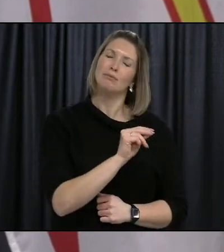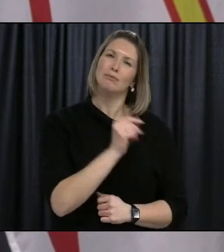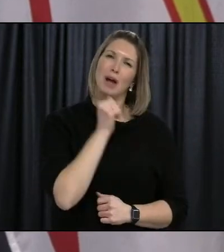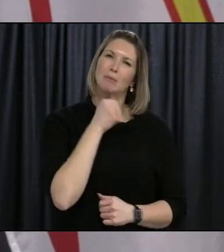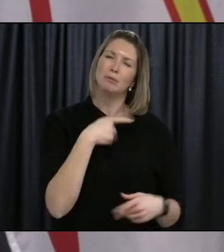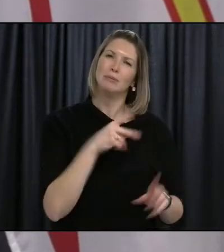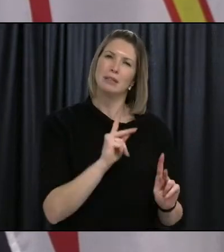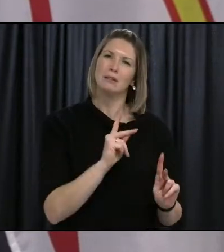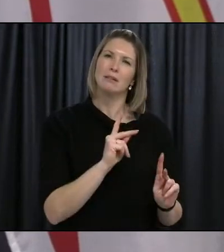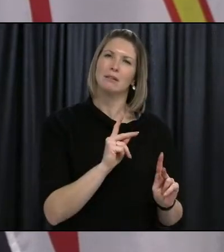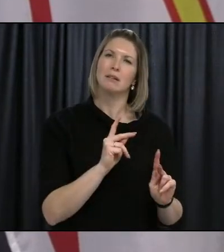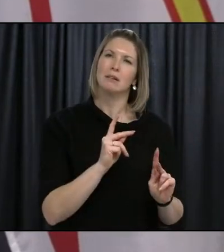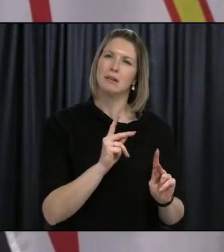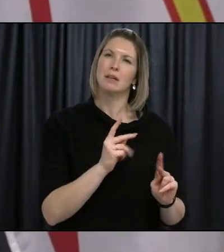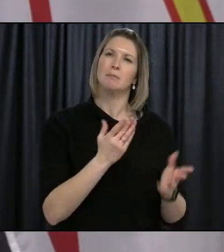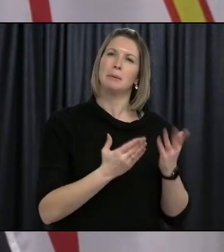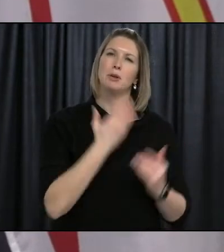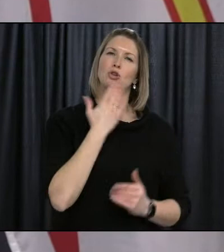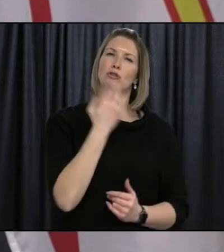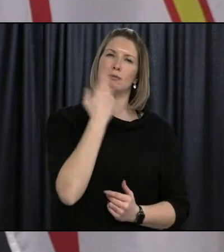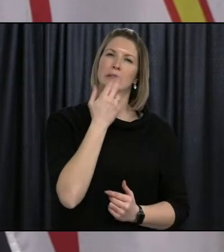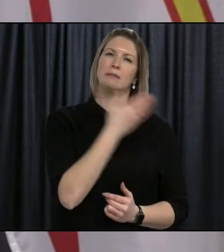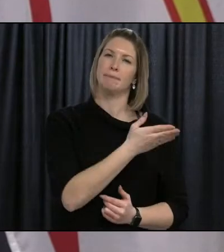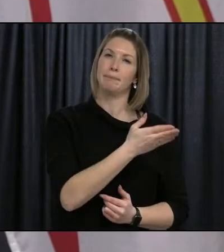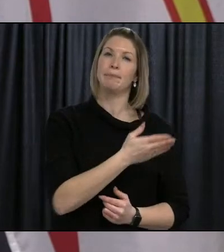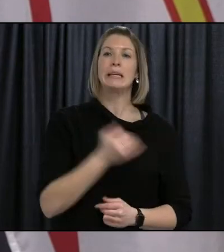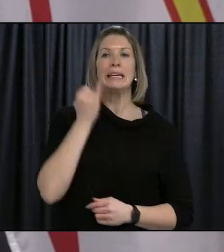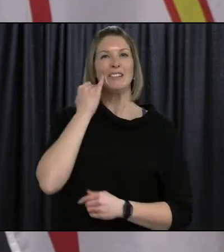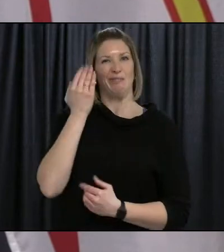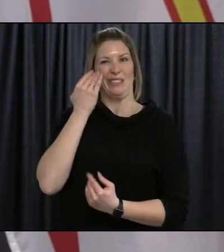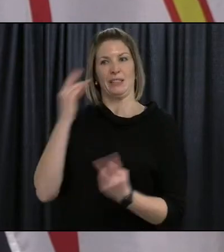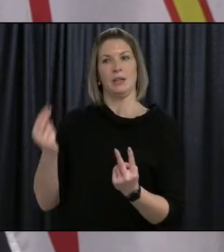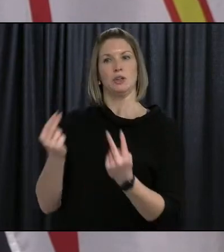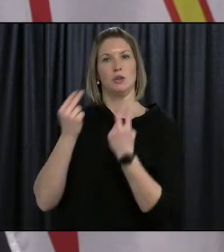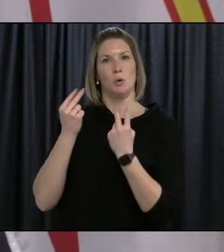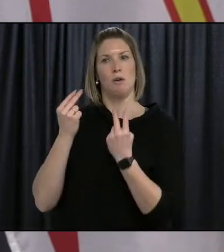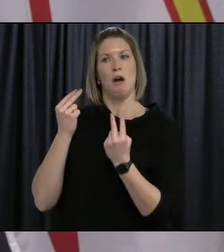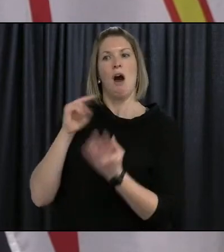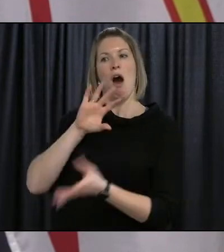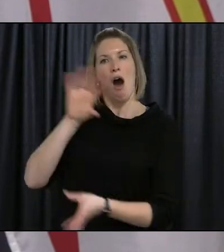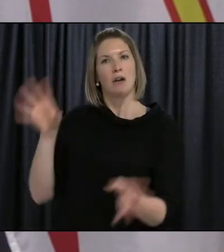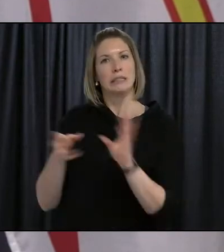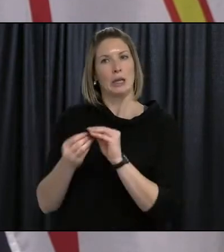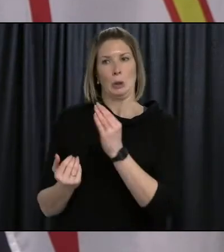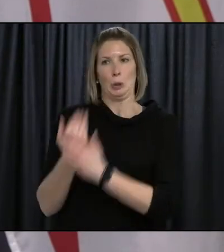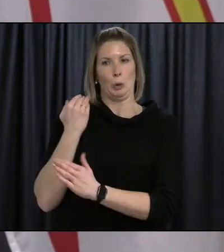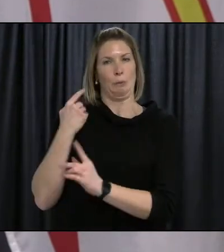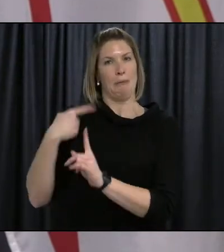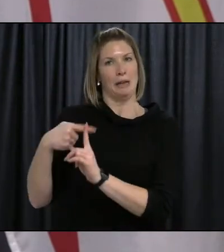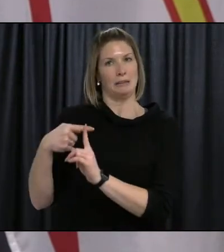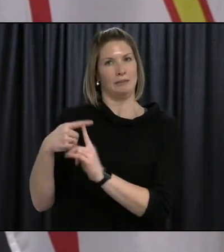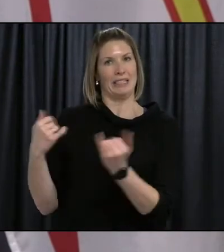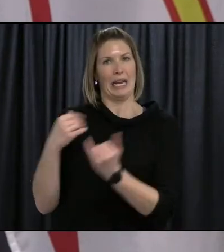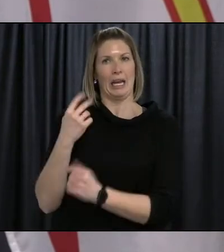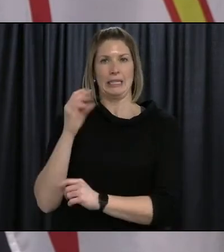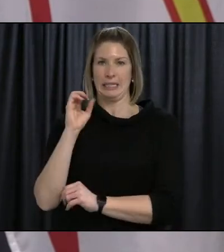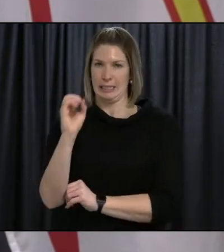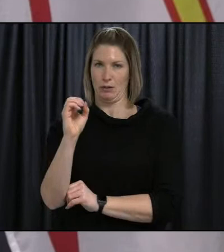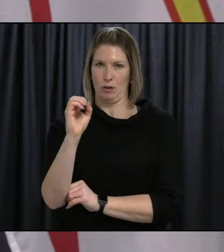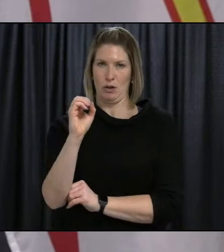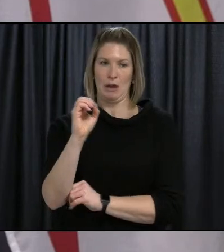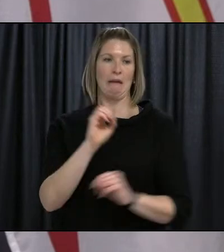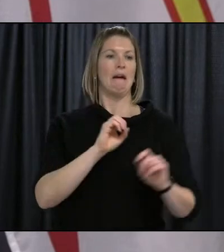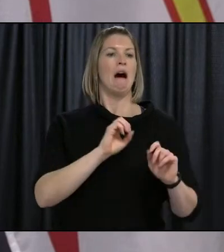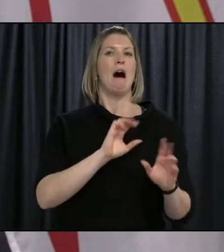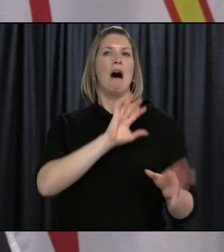new cases since yesterday's media advisory, and the total number of cases in the province is 393. We are so